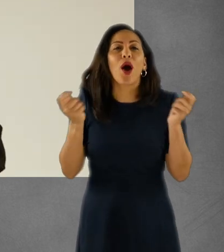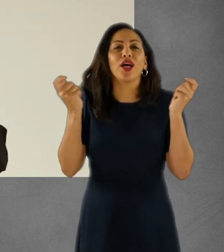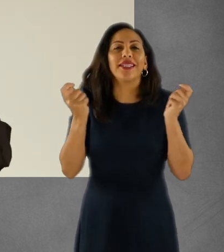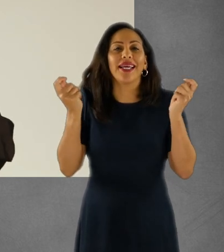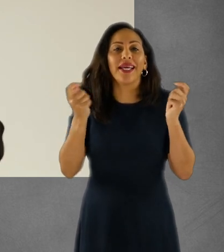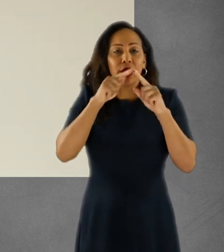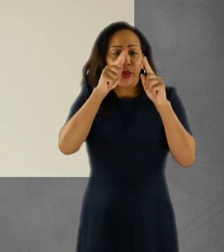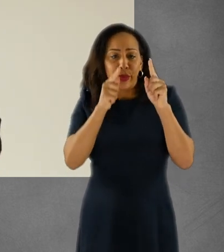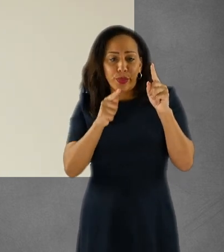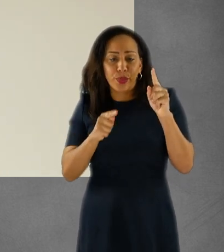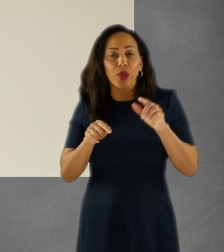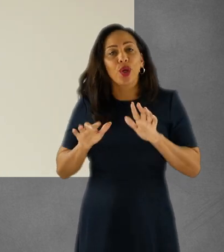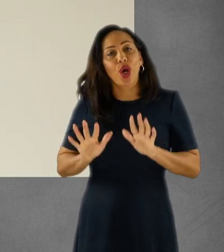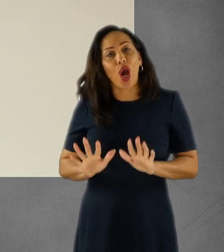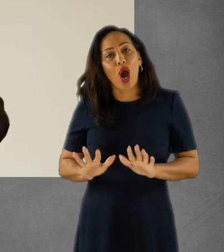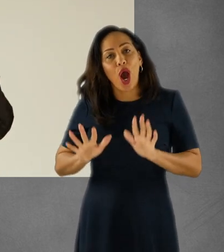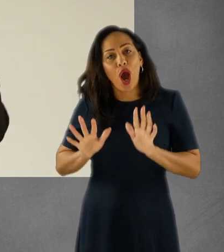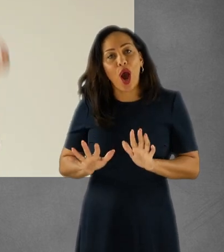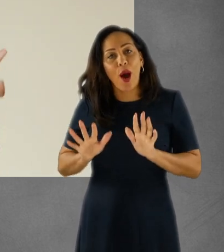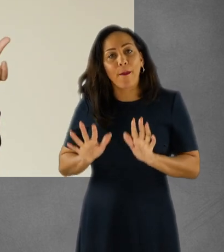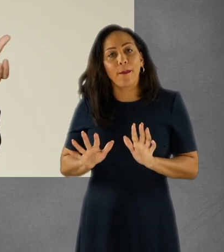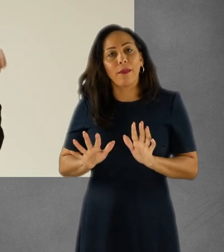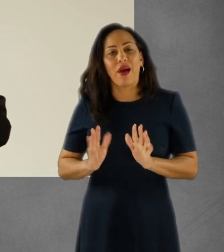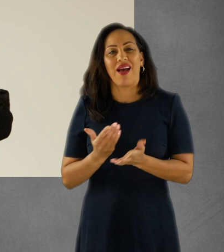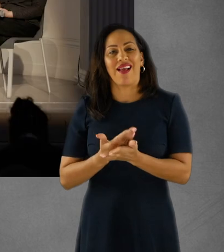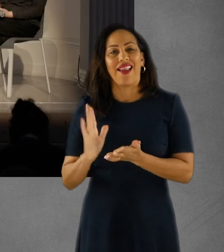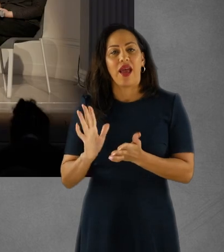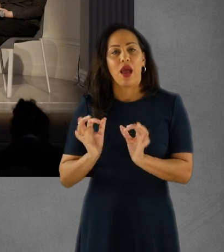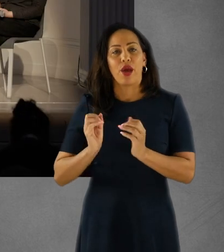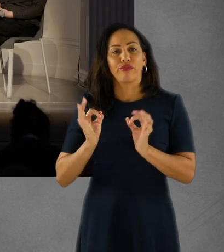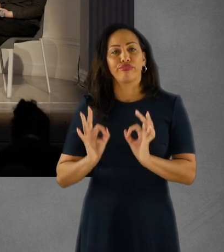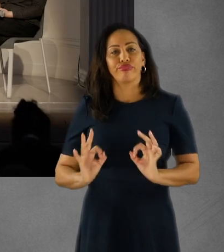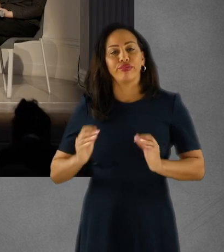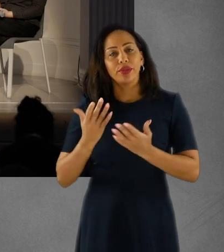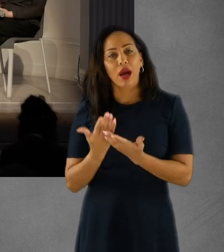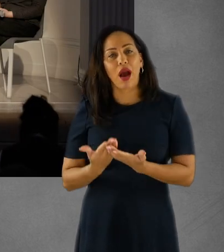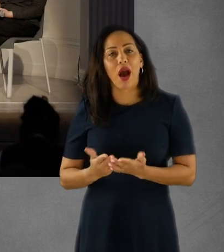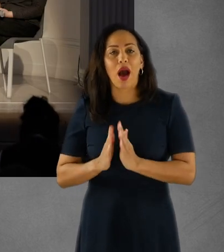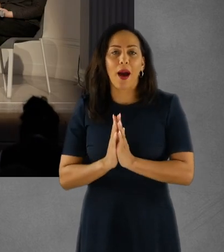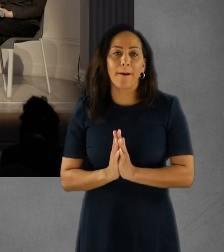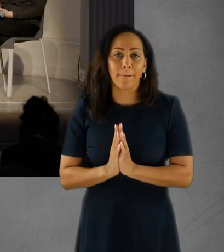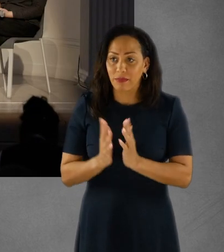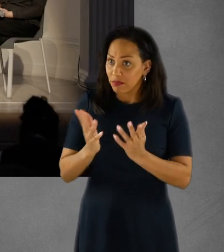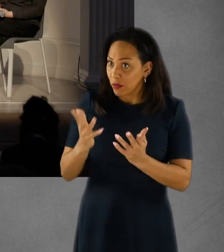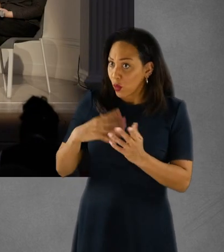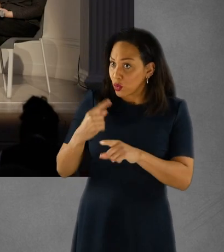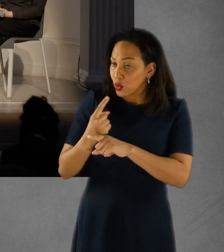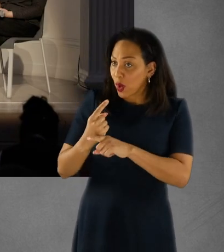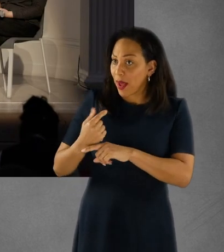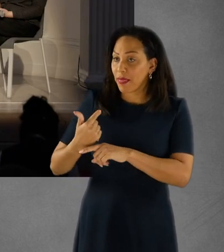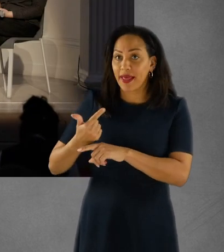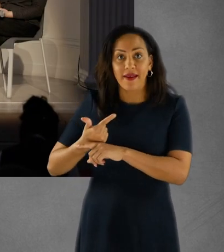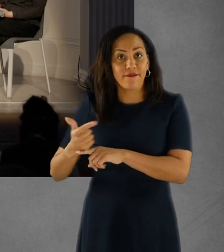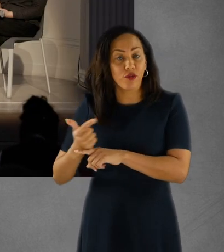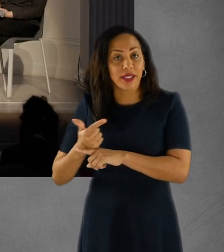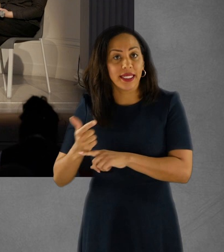that the calmer bits will be very, very distinct. And then the footage, maybe you want to.